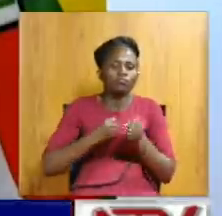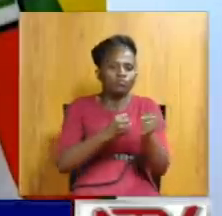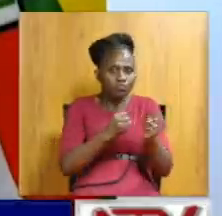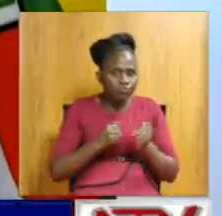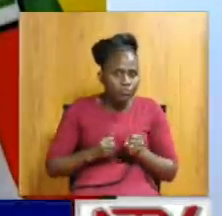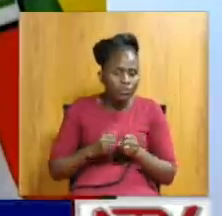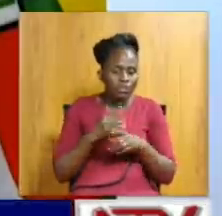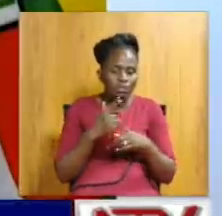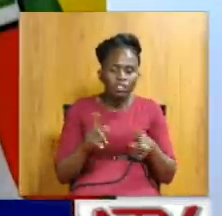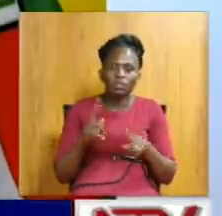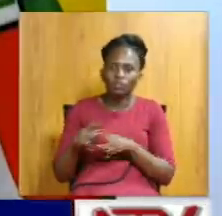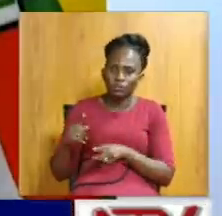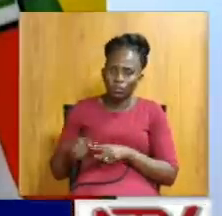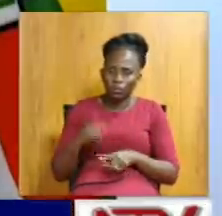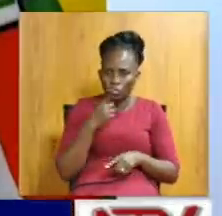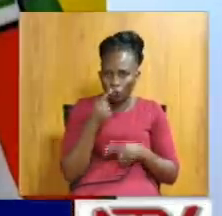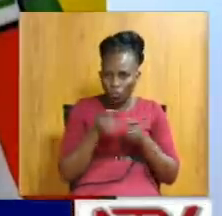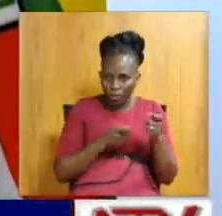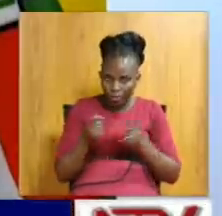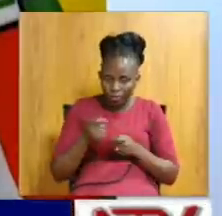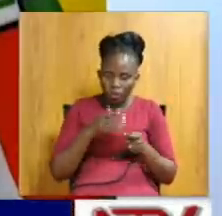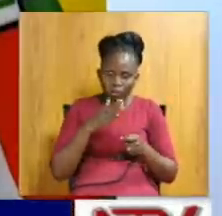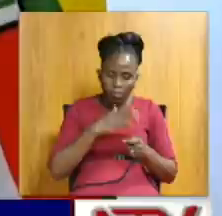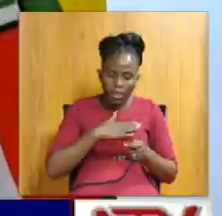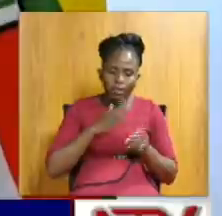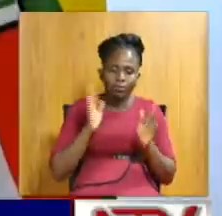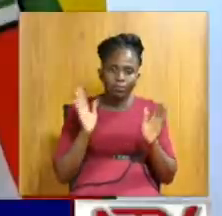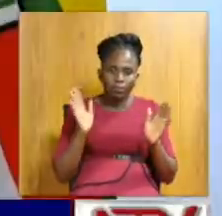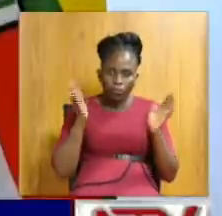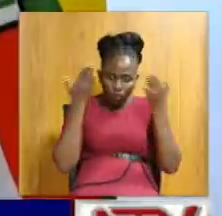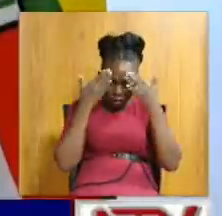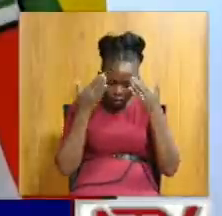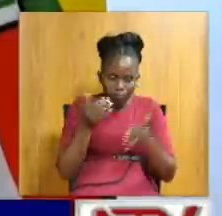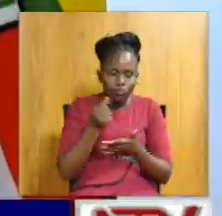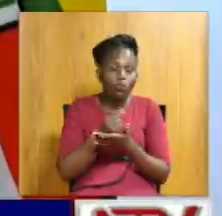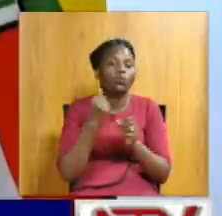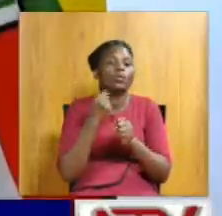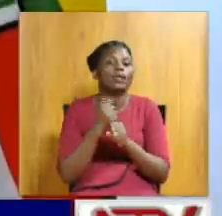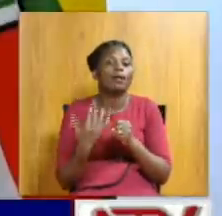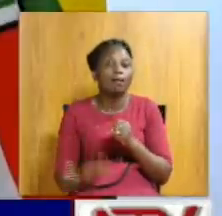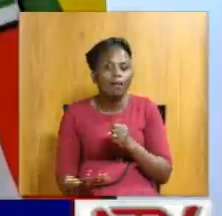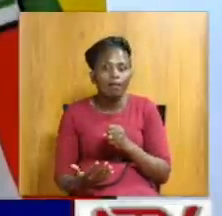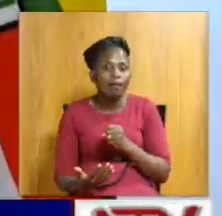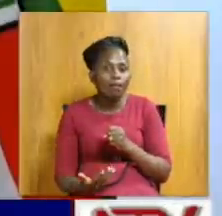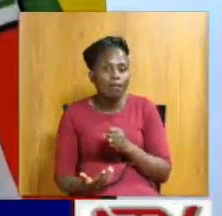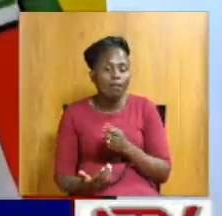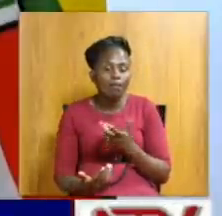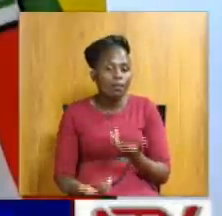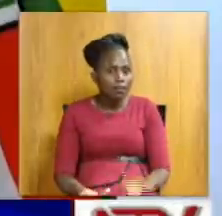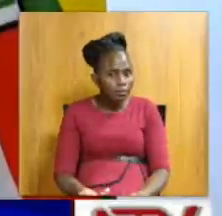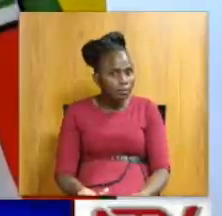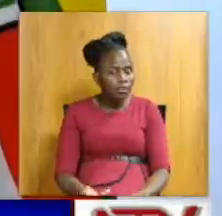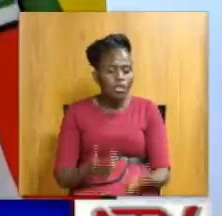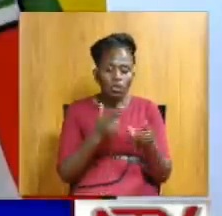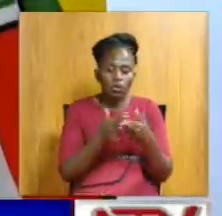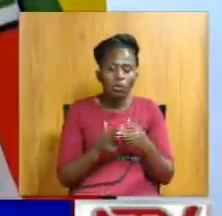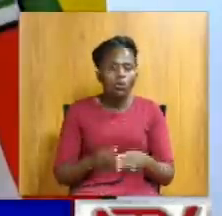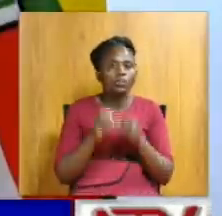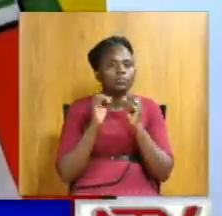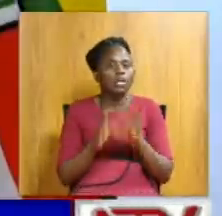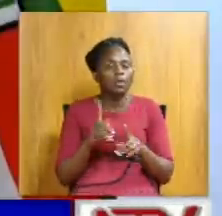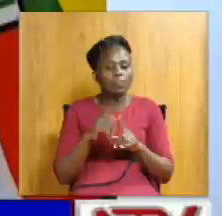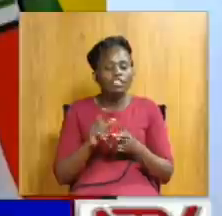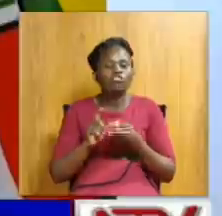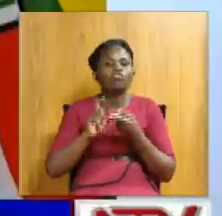Managed by my Muslim daughter Farida Mayanja are not loans but grants. Where is the